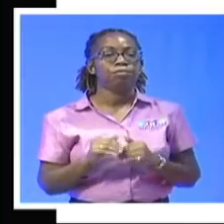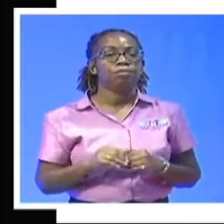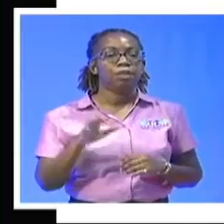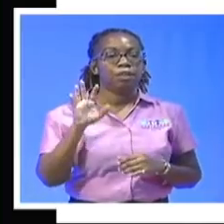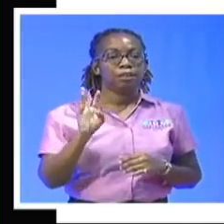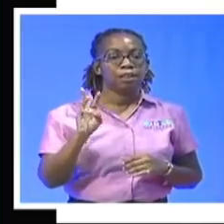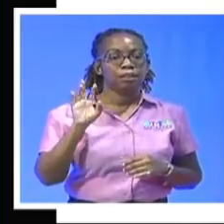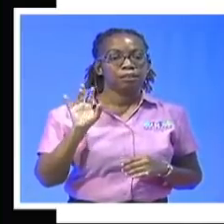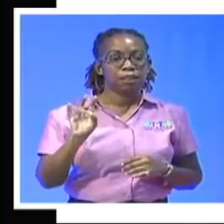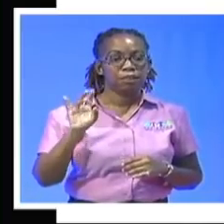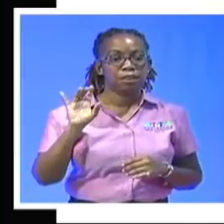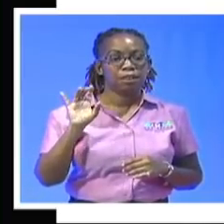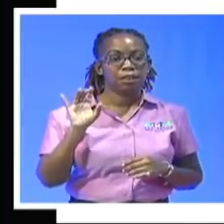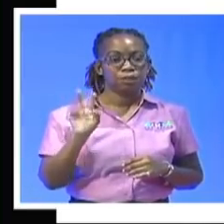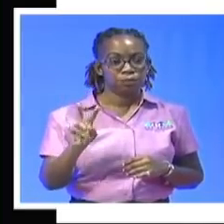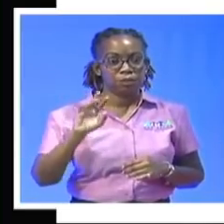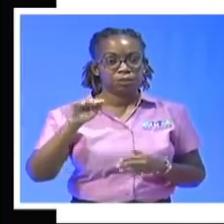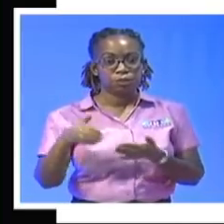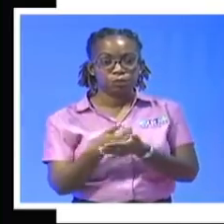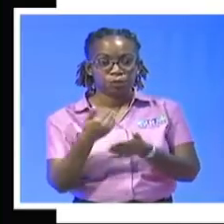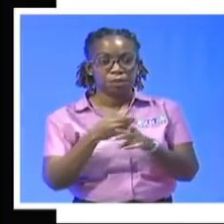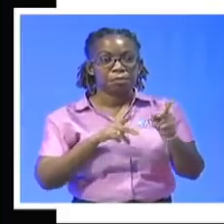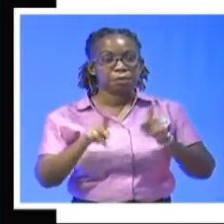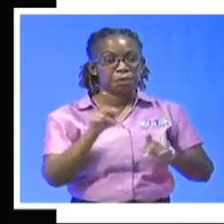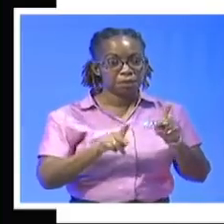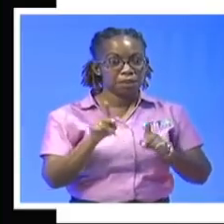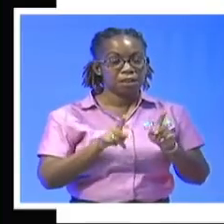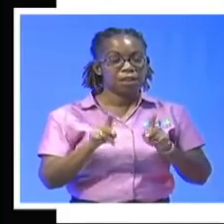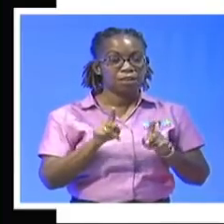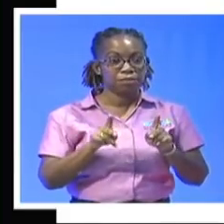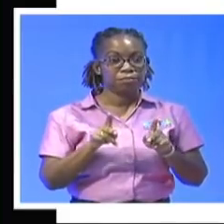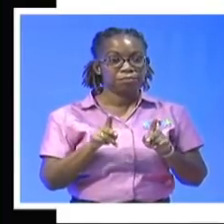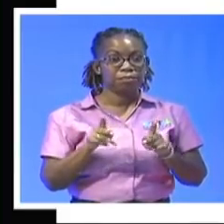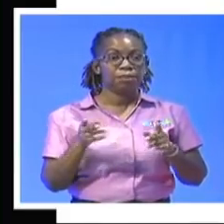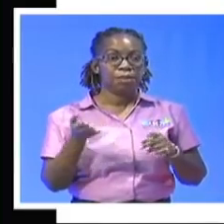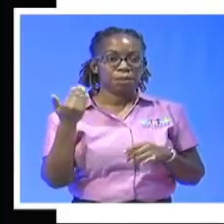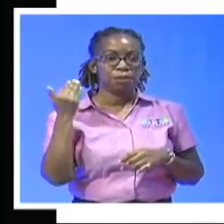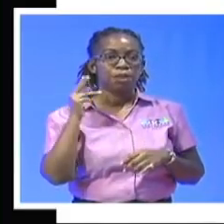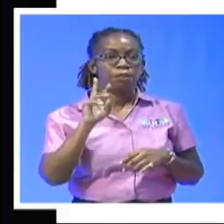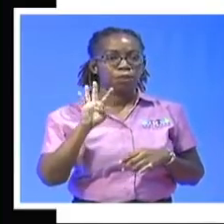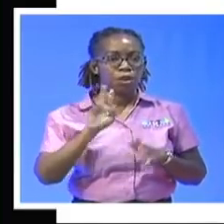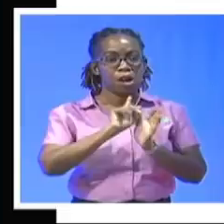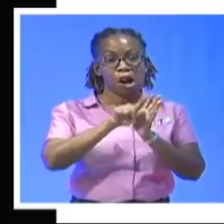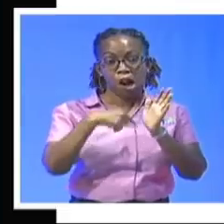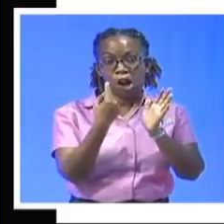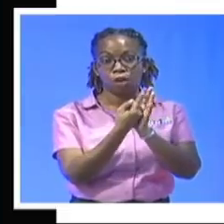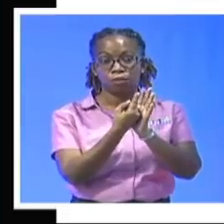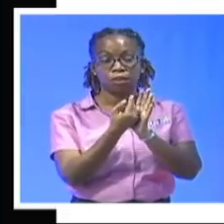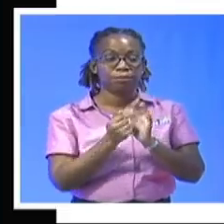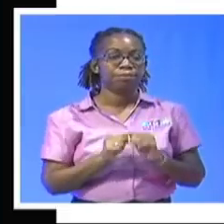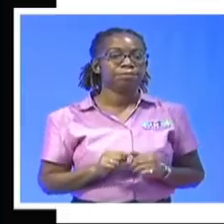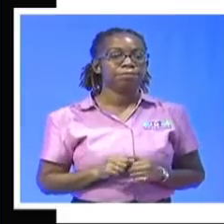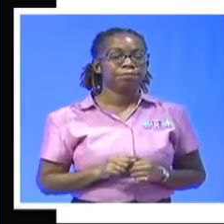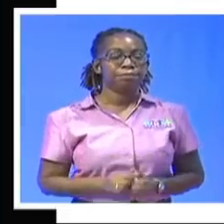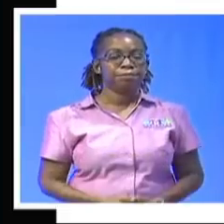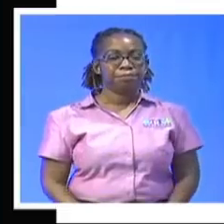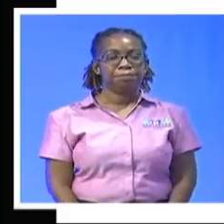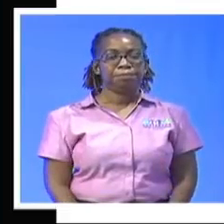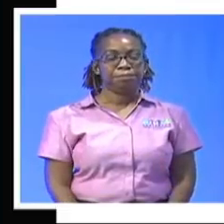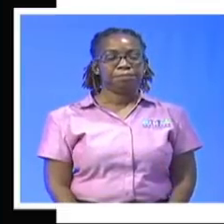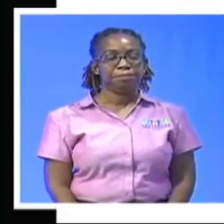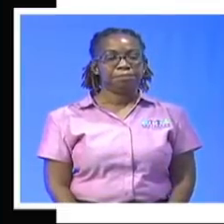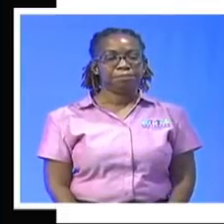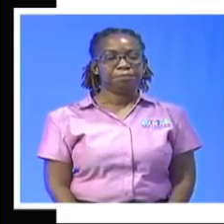682 new positive cases reported in tests run over the last 24 hours. Now, the